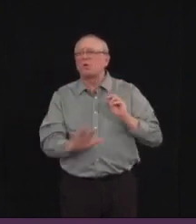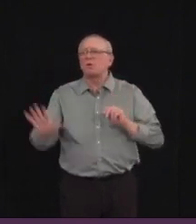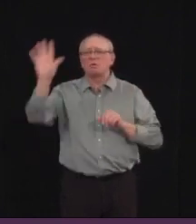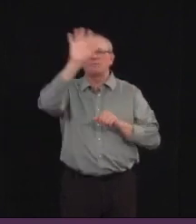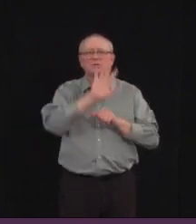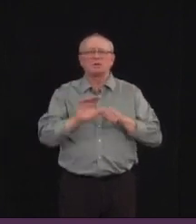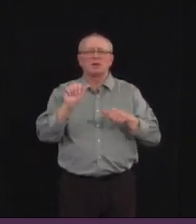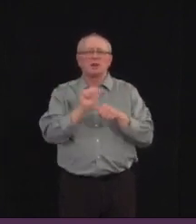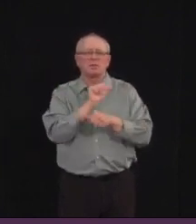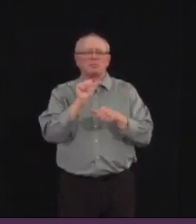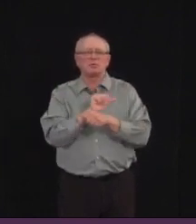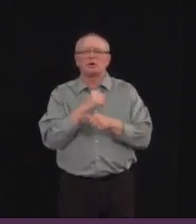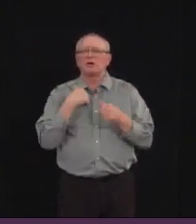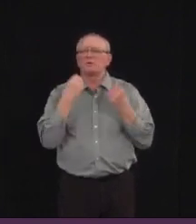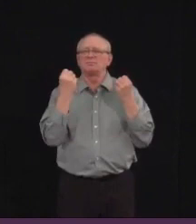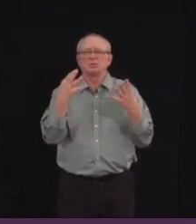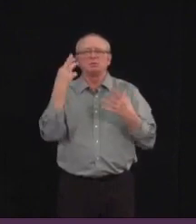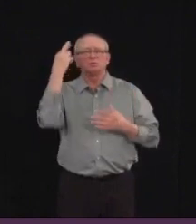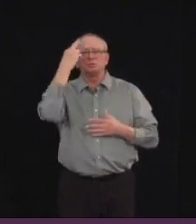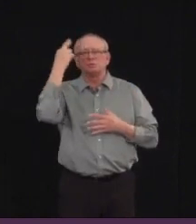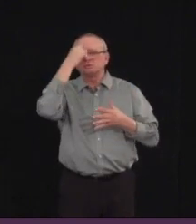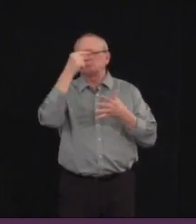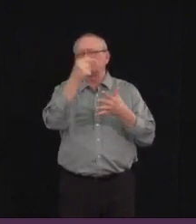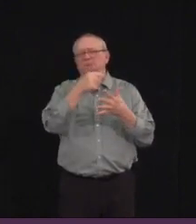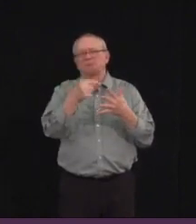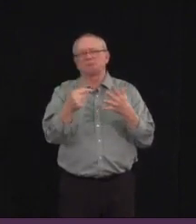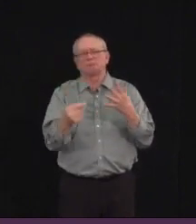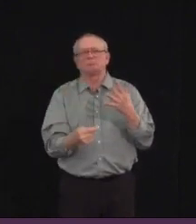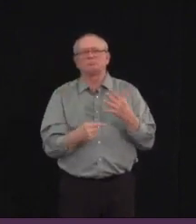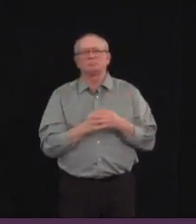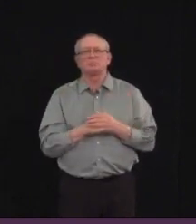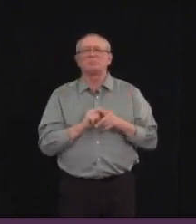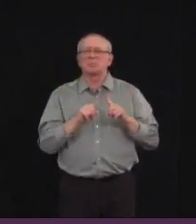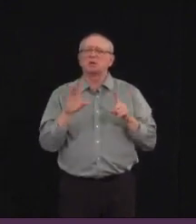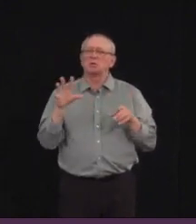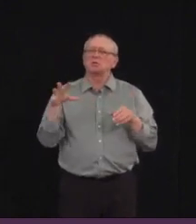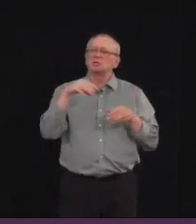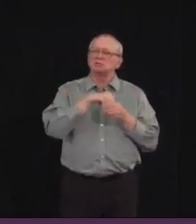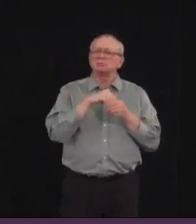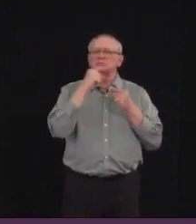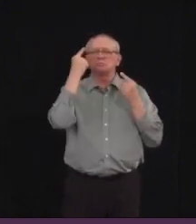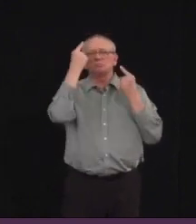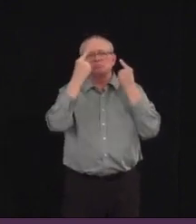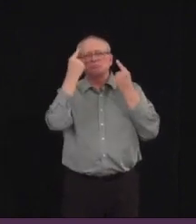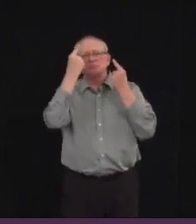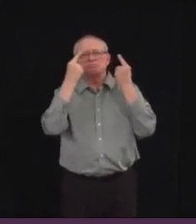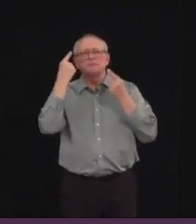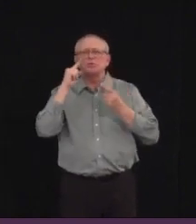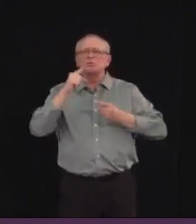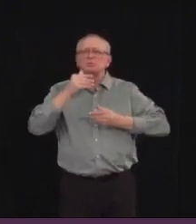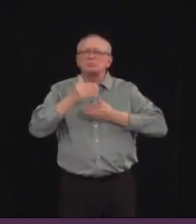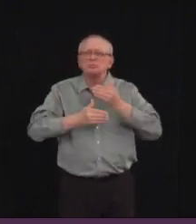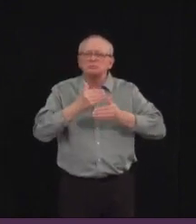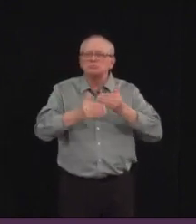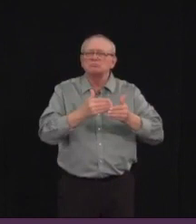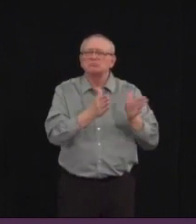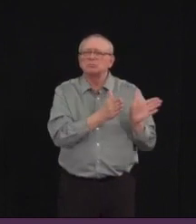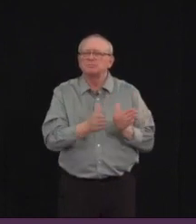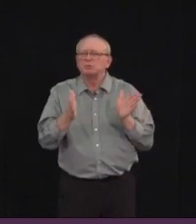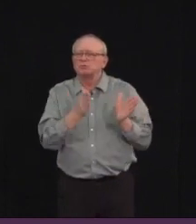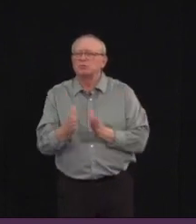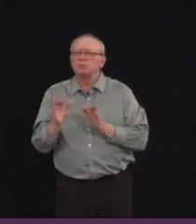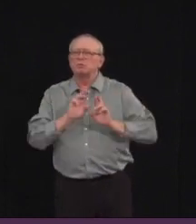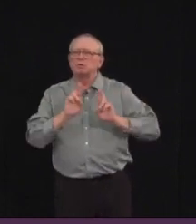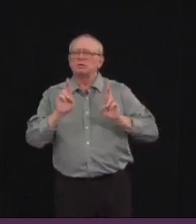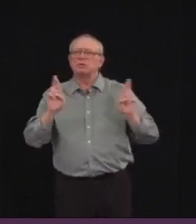our options for relaunch. Today, 82 Albertans are being treated in hospital for COVID-19, and of